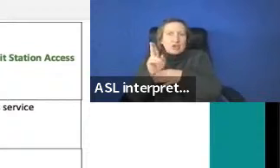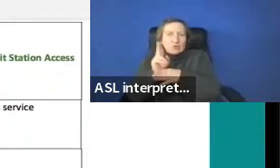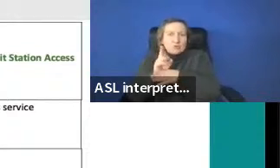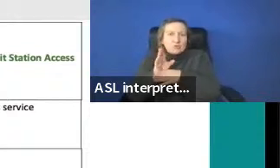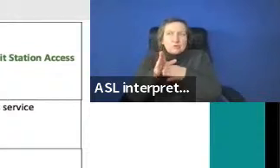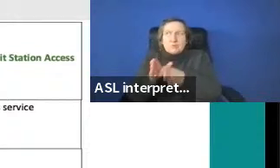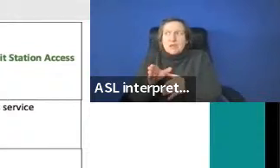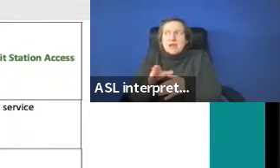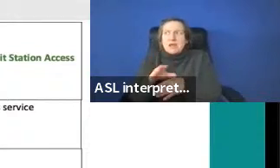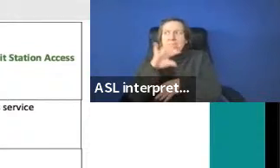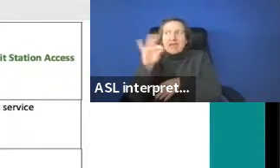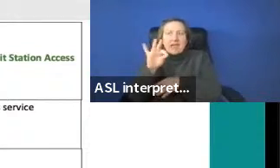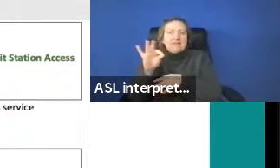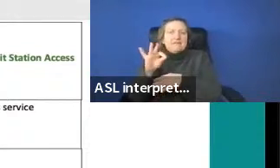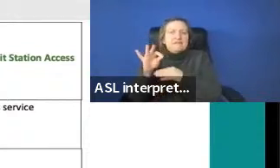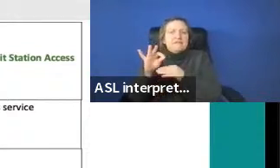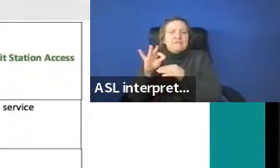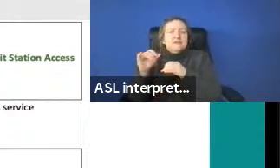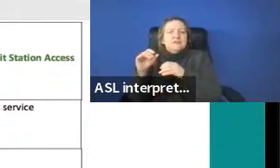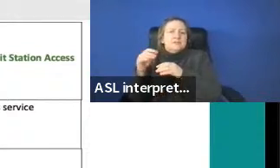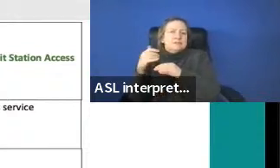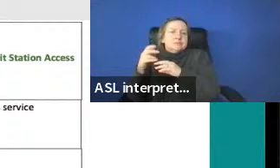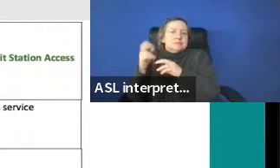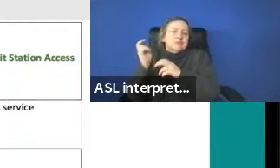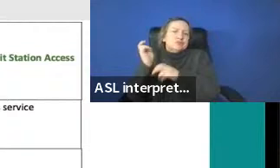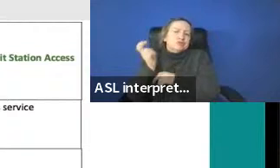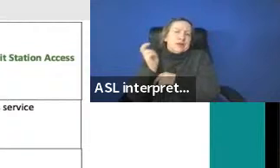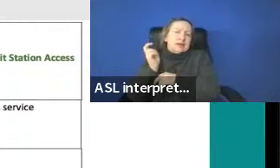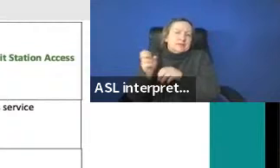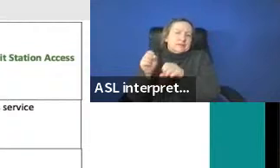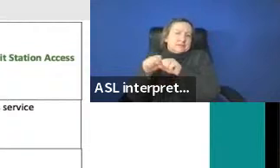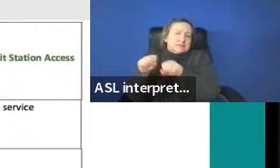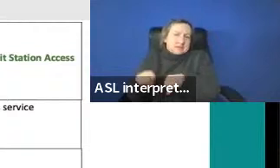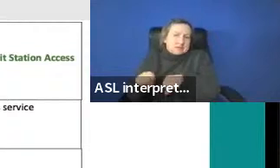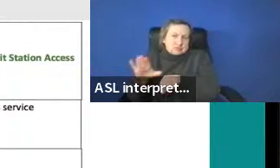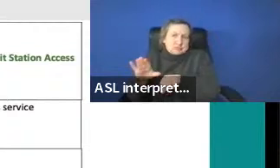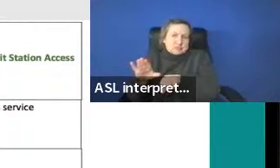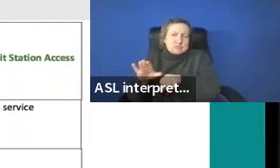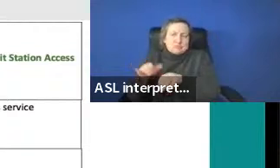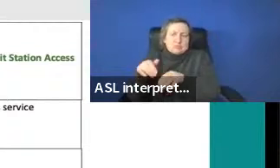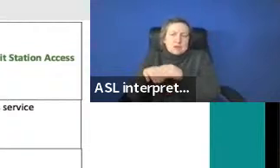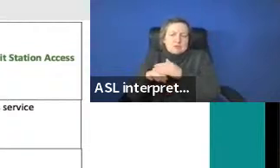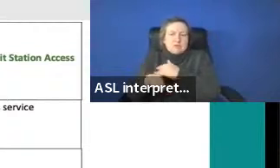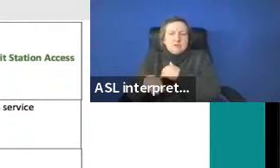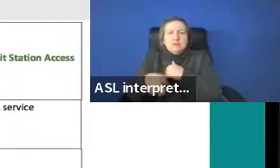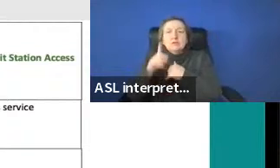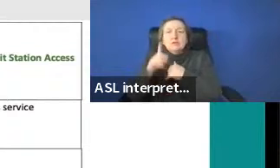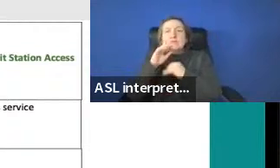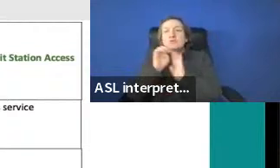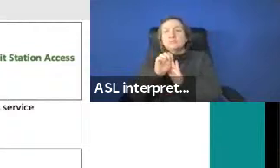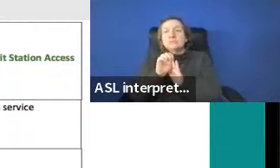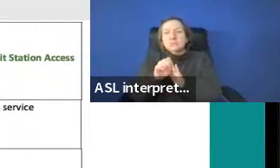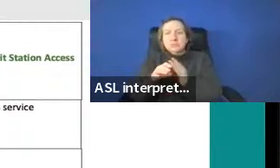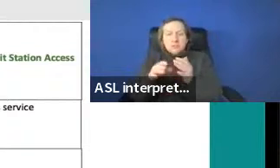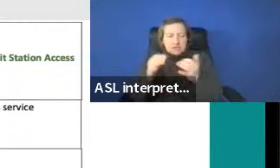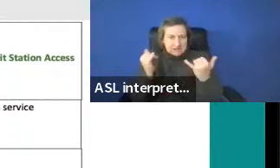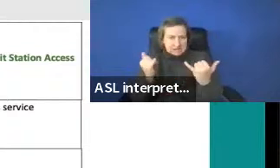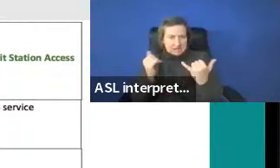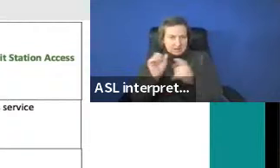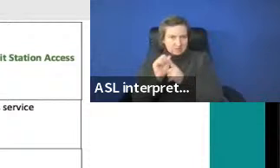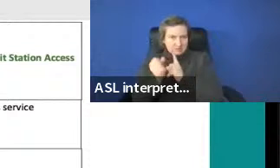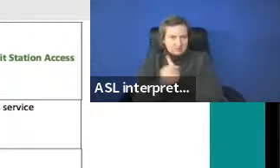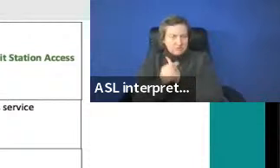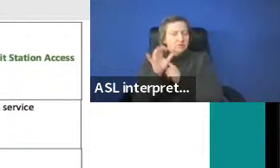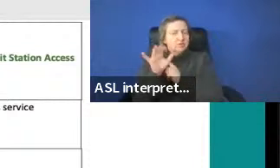transit station access. So for instance, under the existing conditions, what this shows is